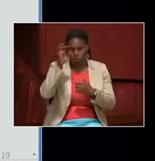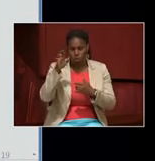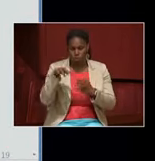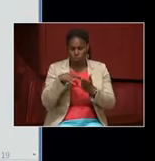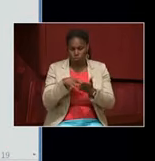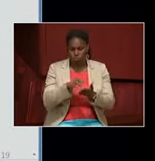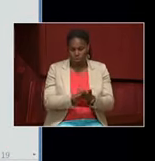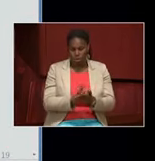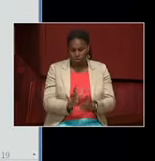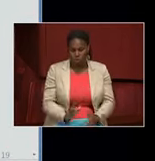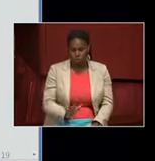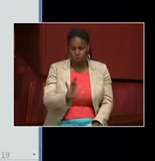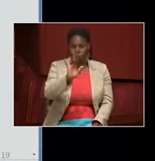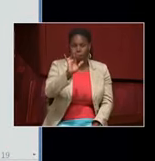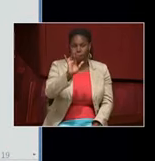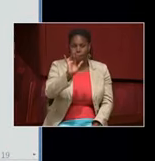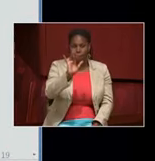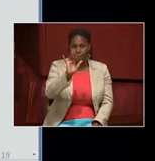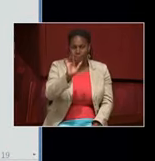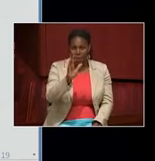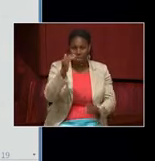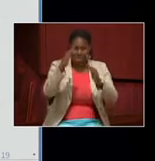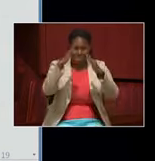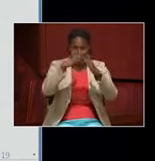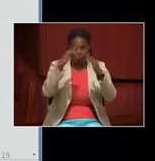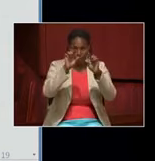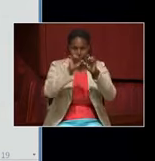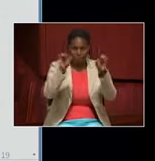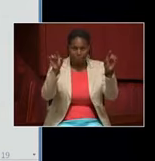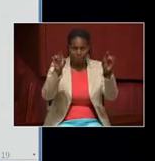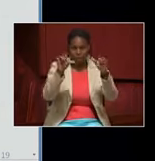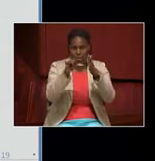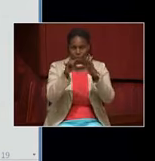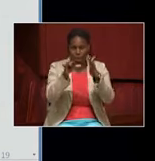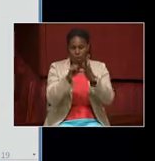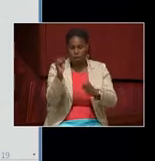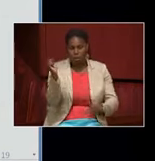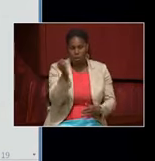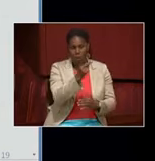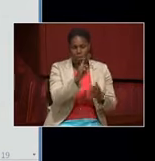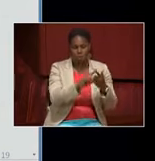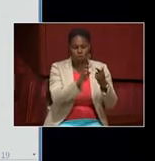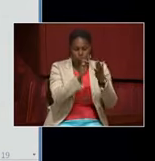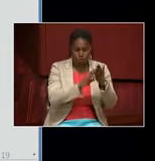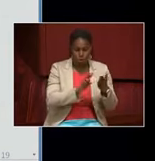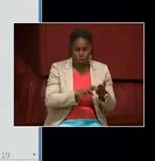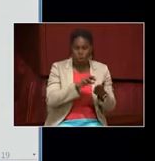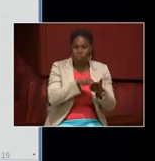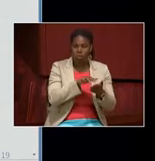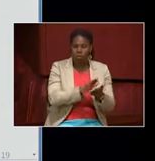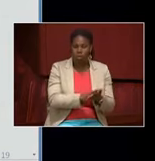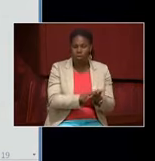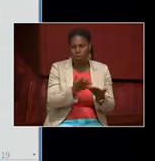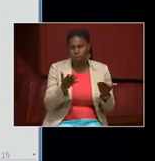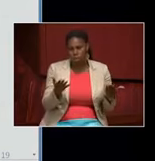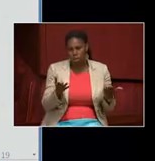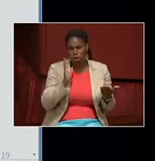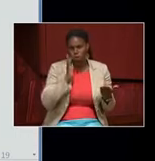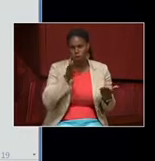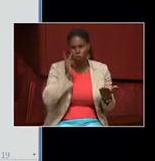up, top of the page, we're going to go back to research our records. Now, off and on, you're going to see that